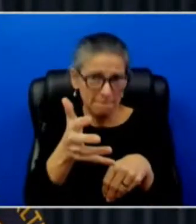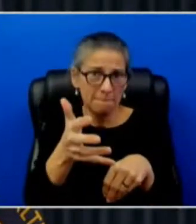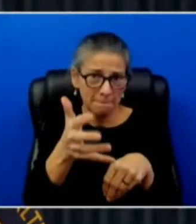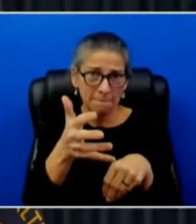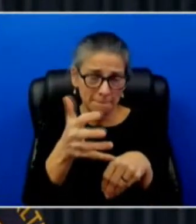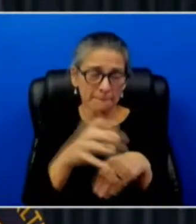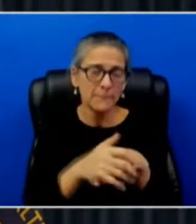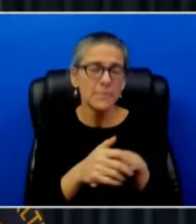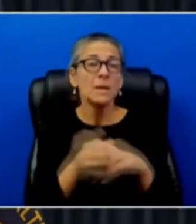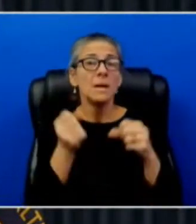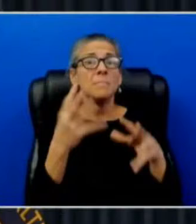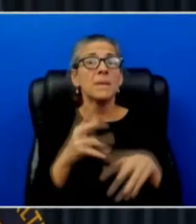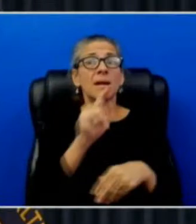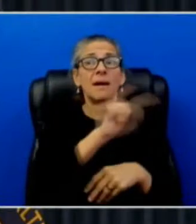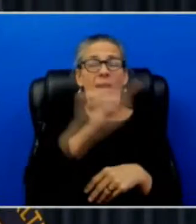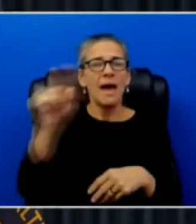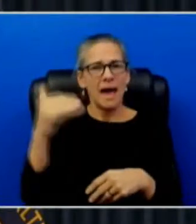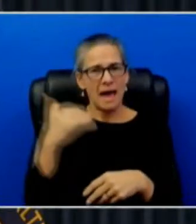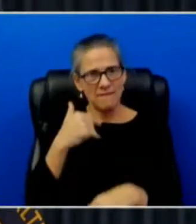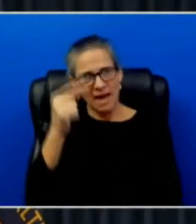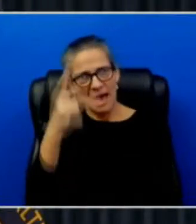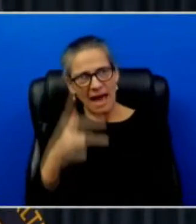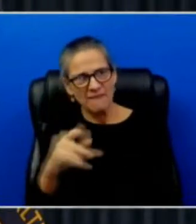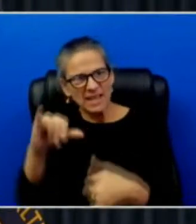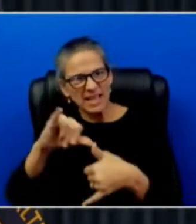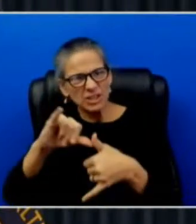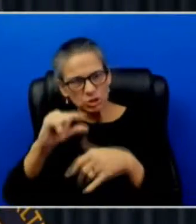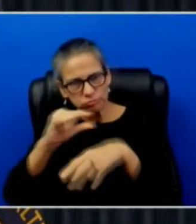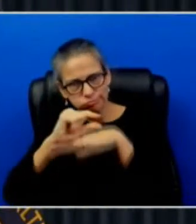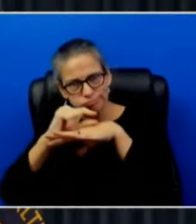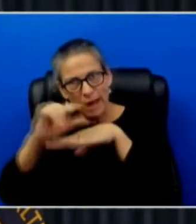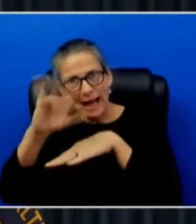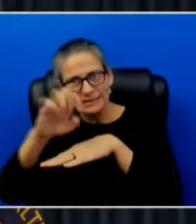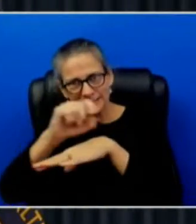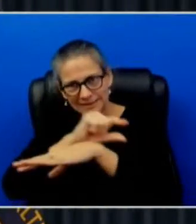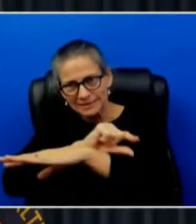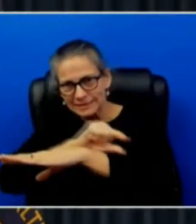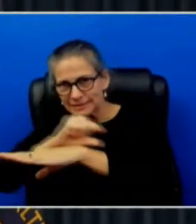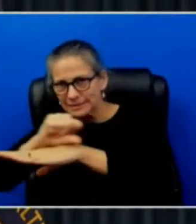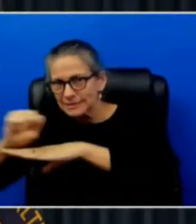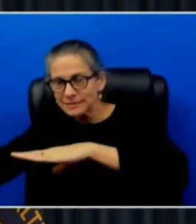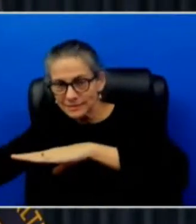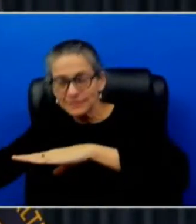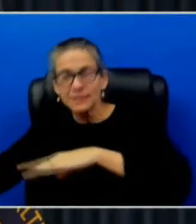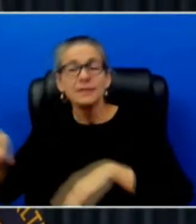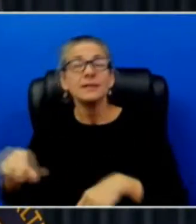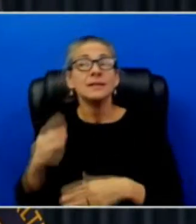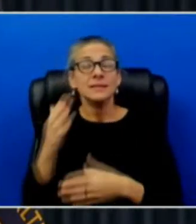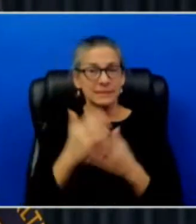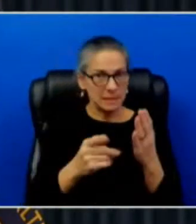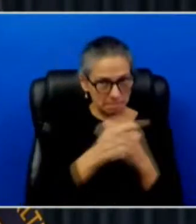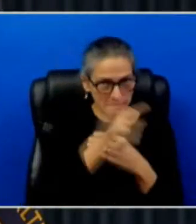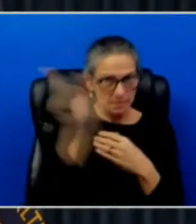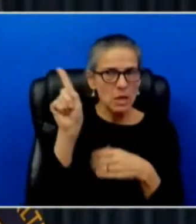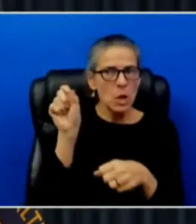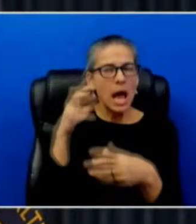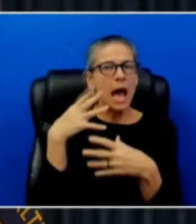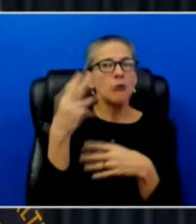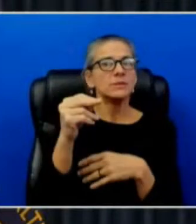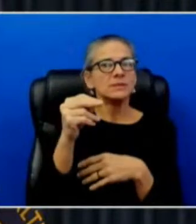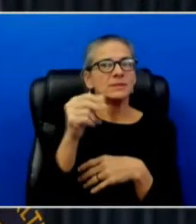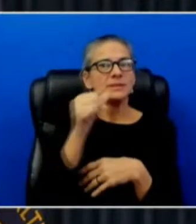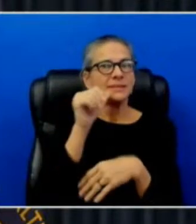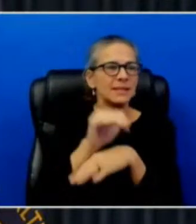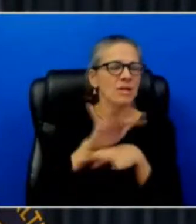ice. Crews did make significant headway overnight as the freezing rain tapered off, and noticeable progress has been made on high